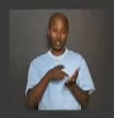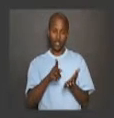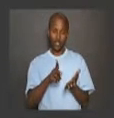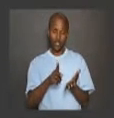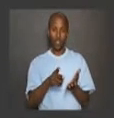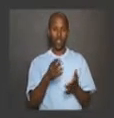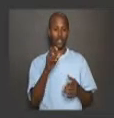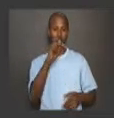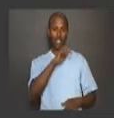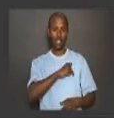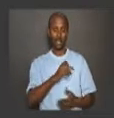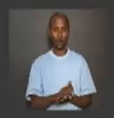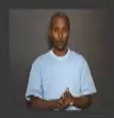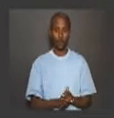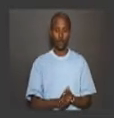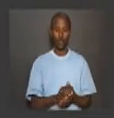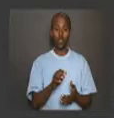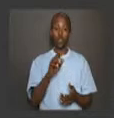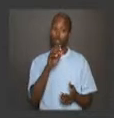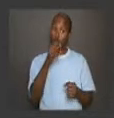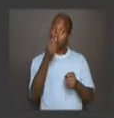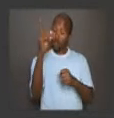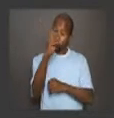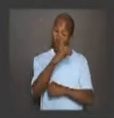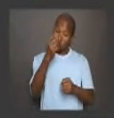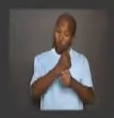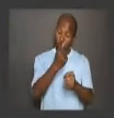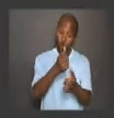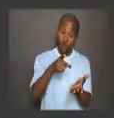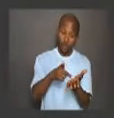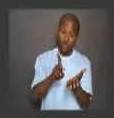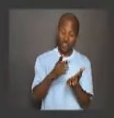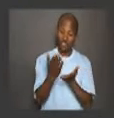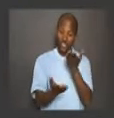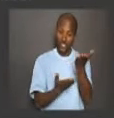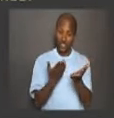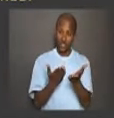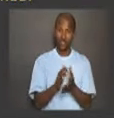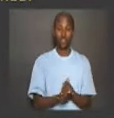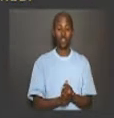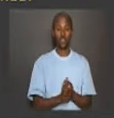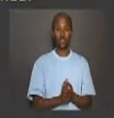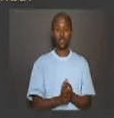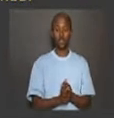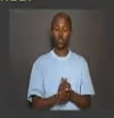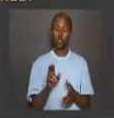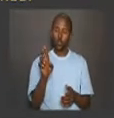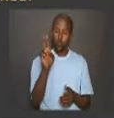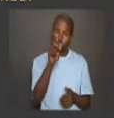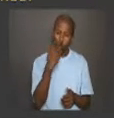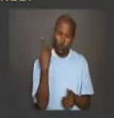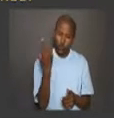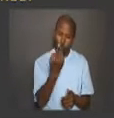salaries. A wage is payment for services rendered.